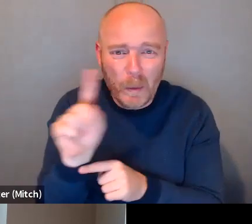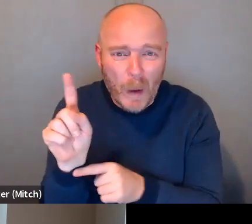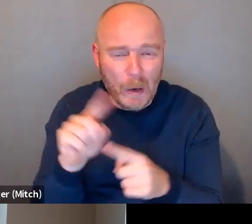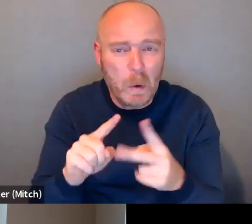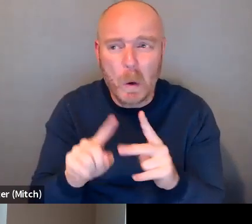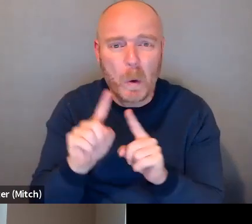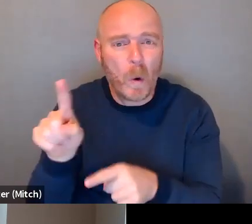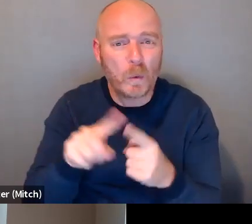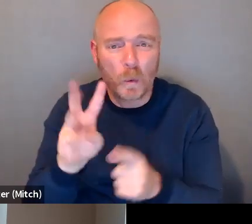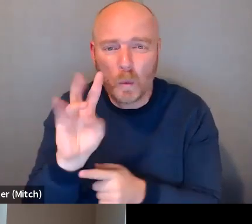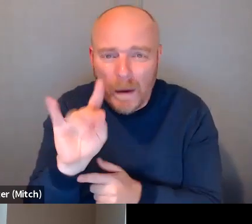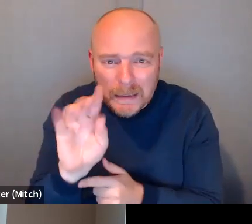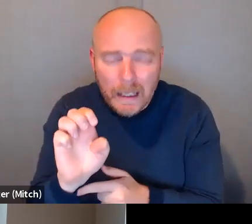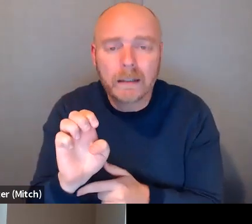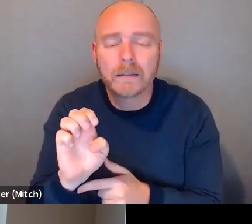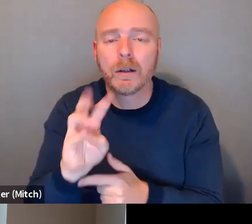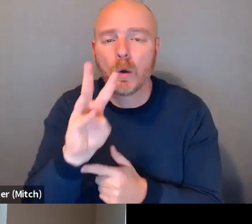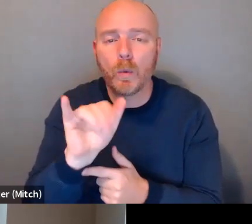you can go to our website,